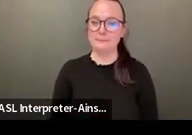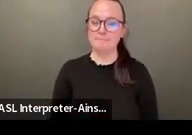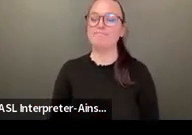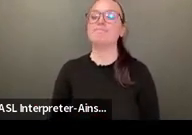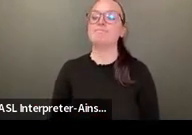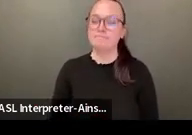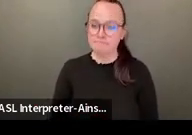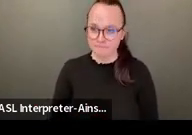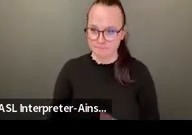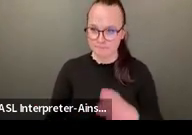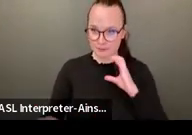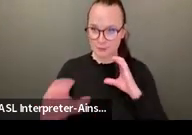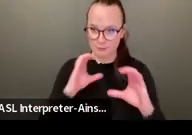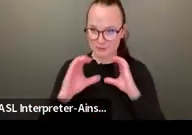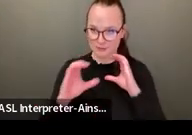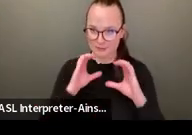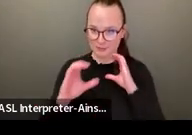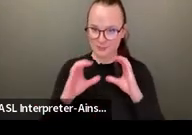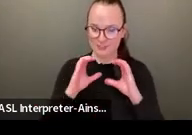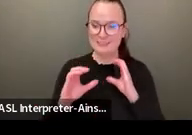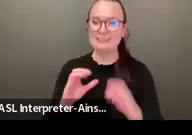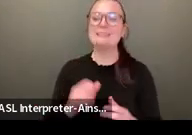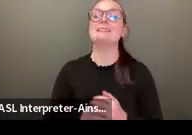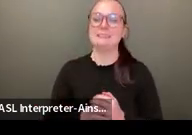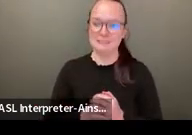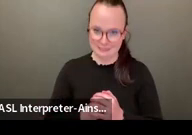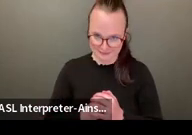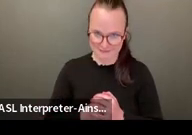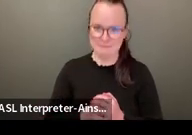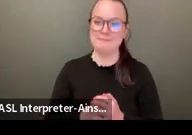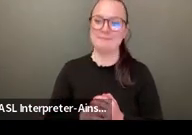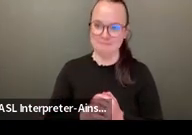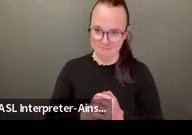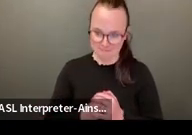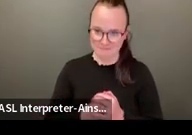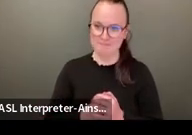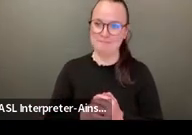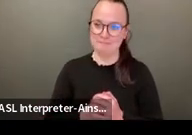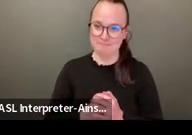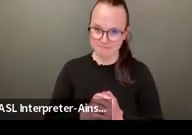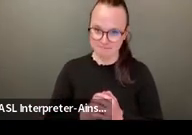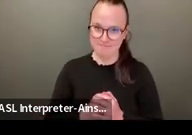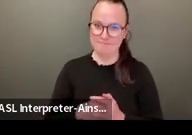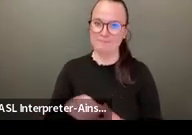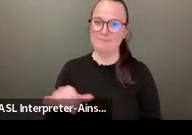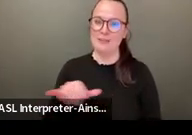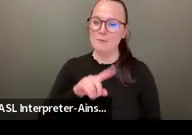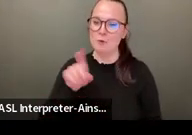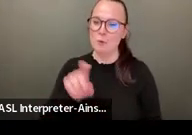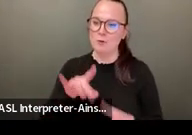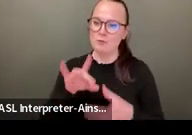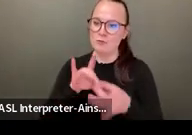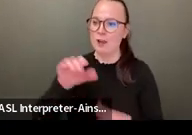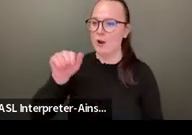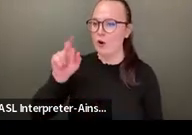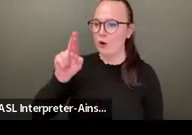Communication. Yes, we get this. We get the question a lot about articulation. We get